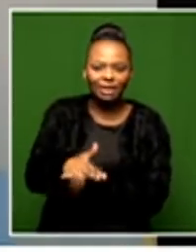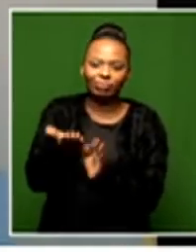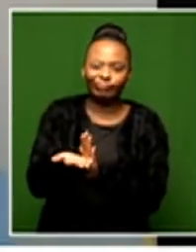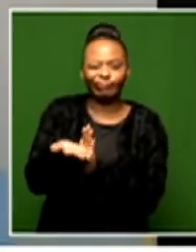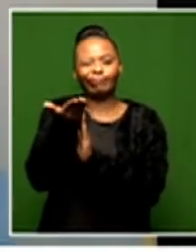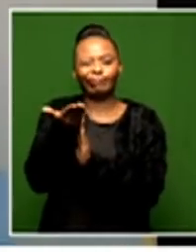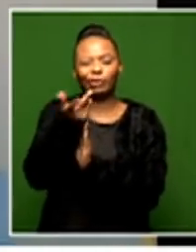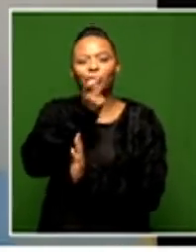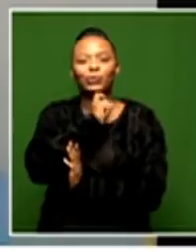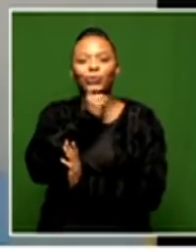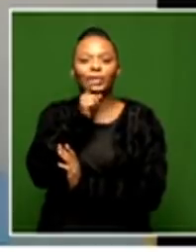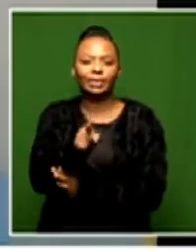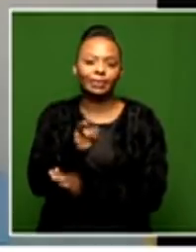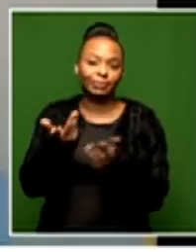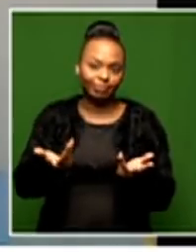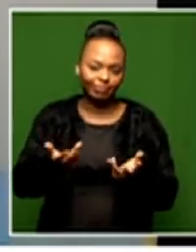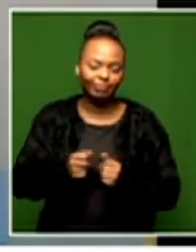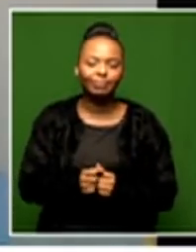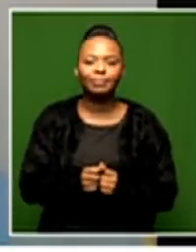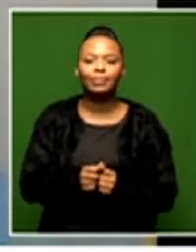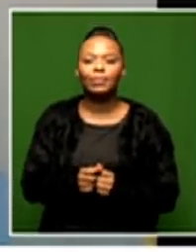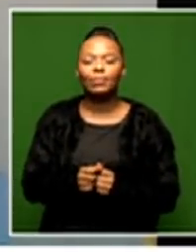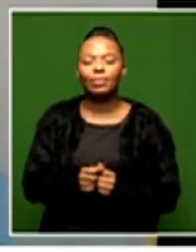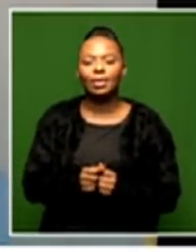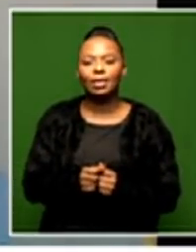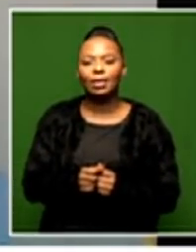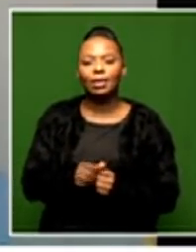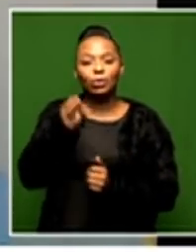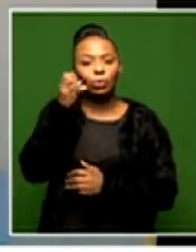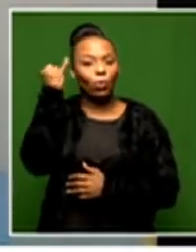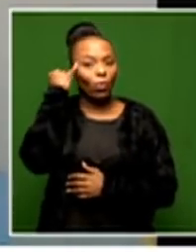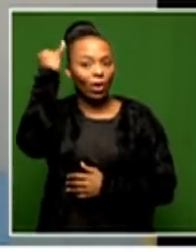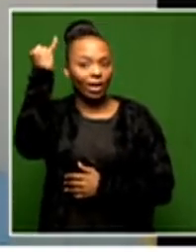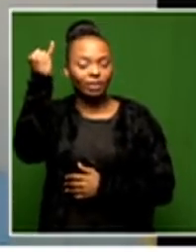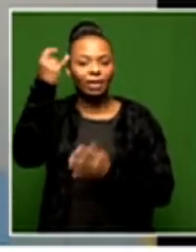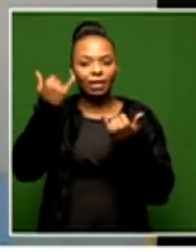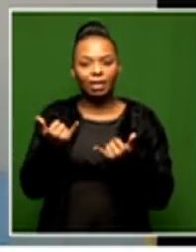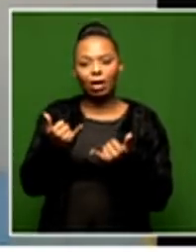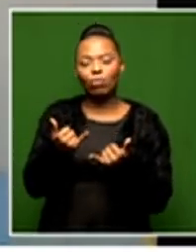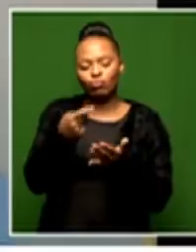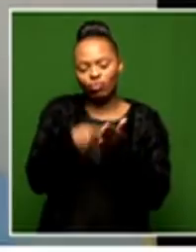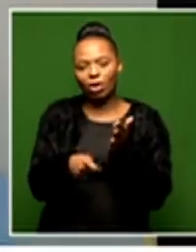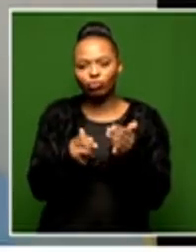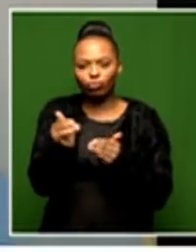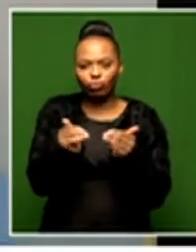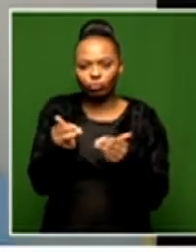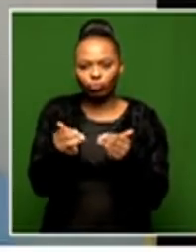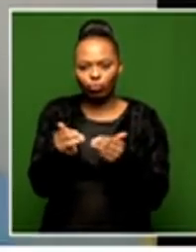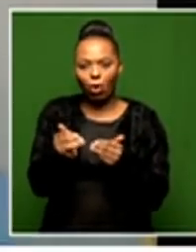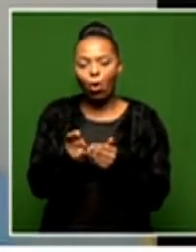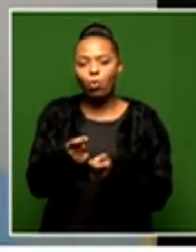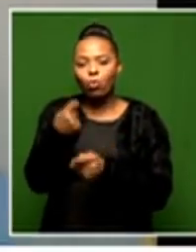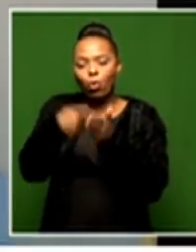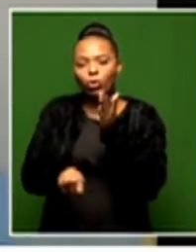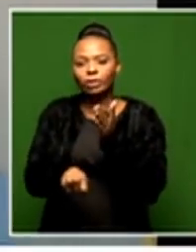online to satisfy that demand. So it's an idea of leveling the price to the cost of supply